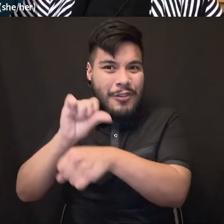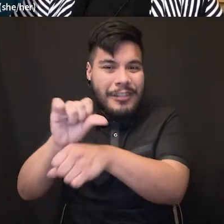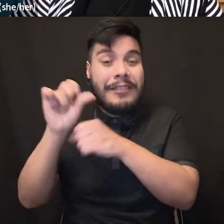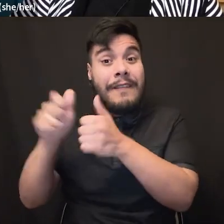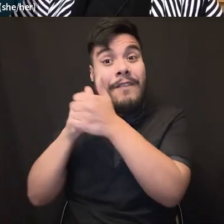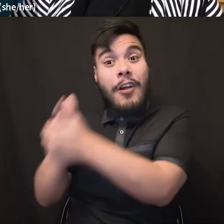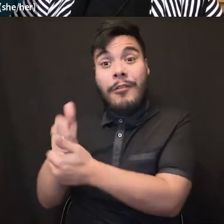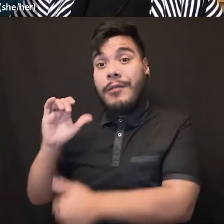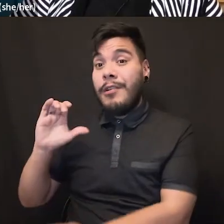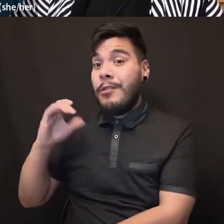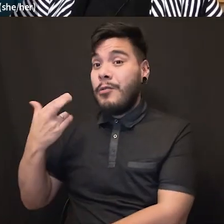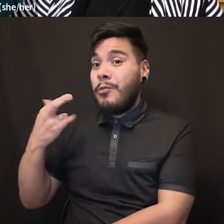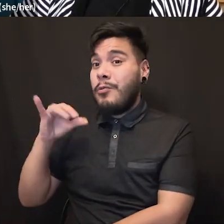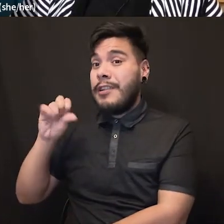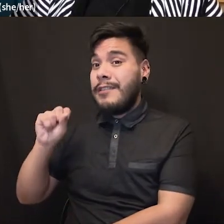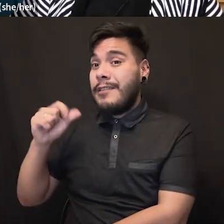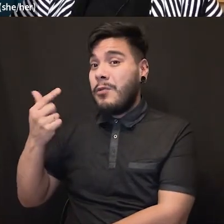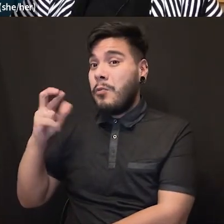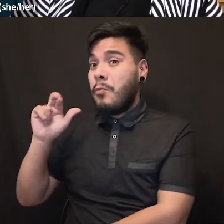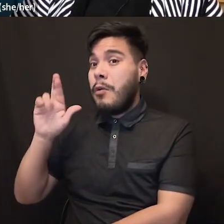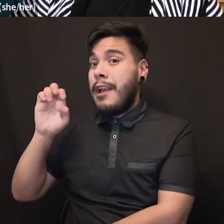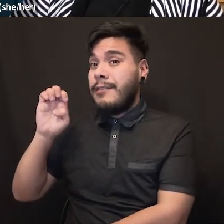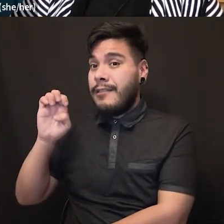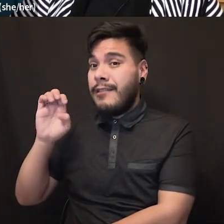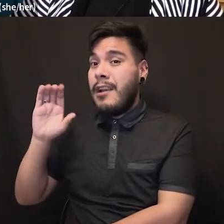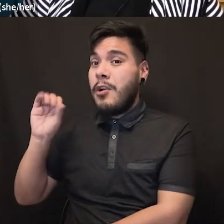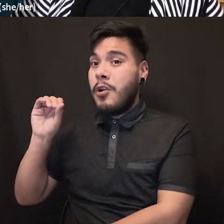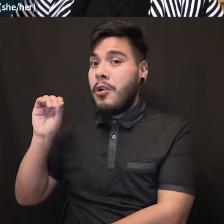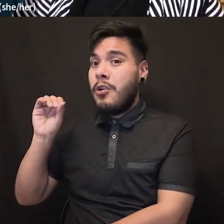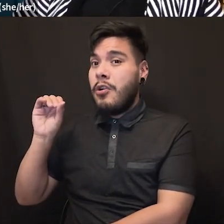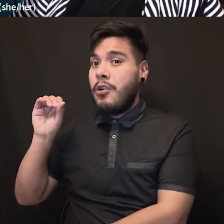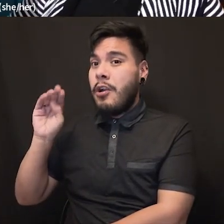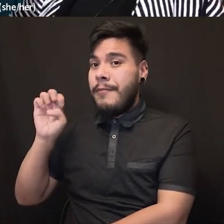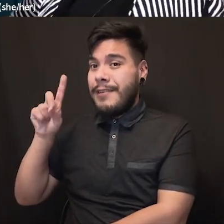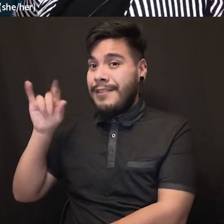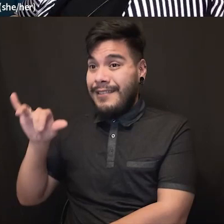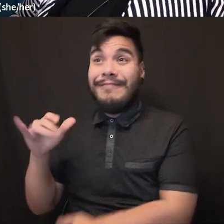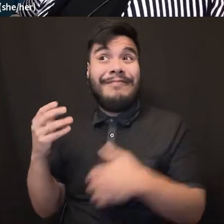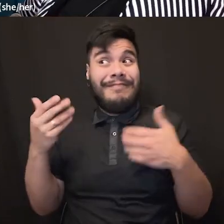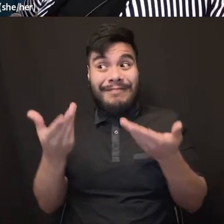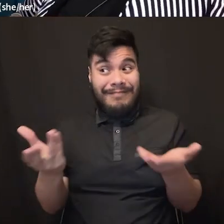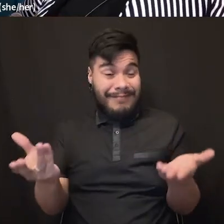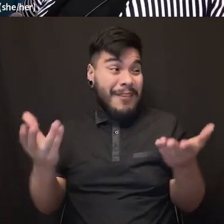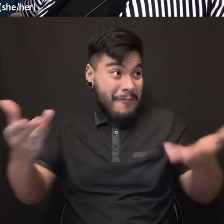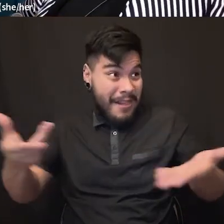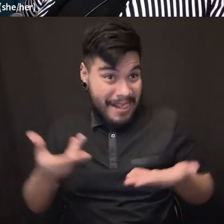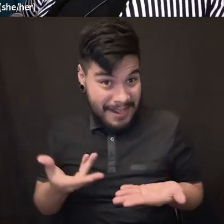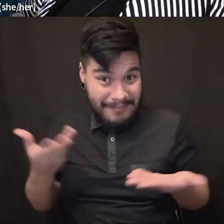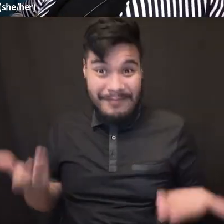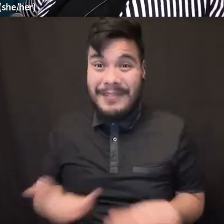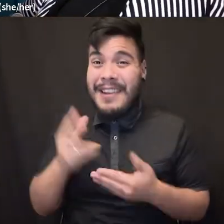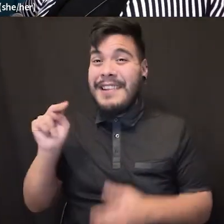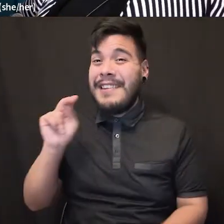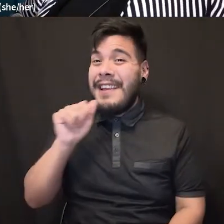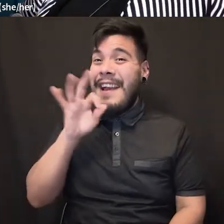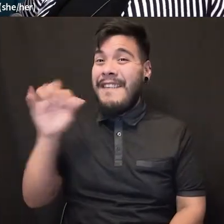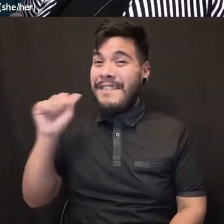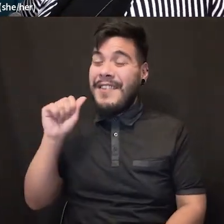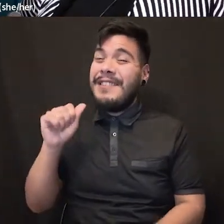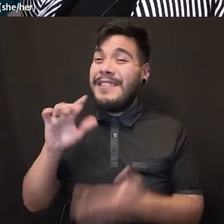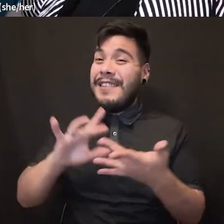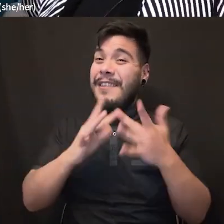him at Chris Grace Comedy. Nikki and Chris, welcome to the NAAFA Webinar Series. Thank you for having